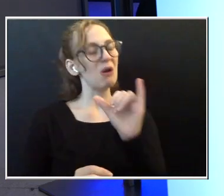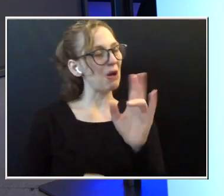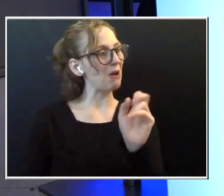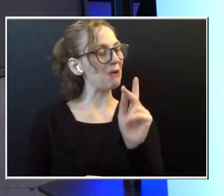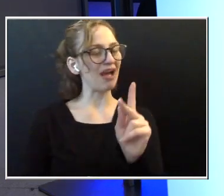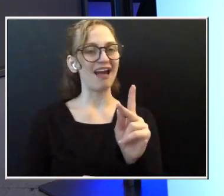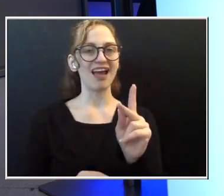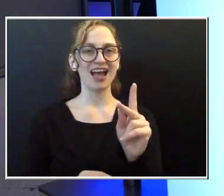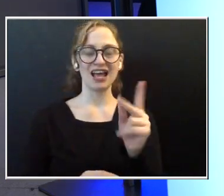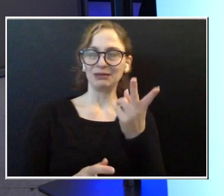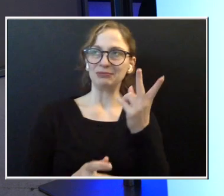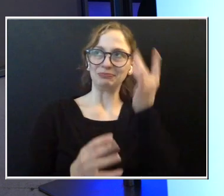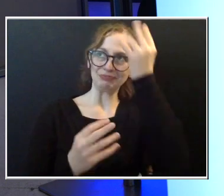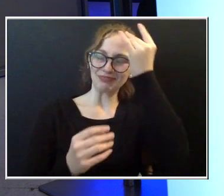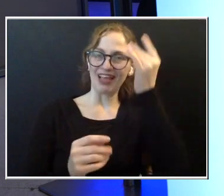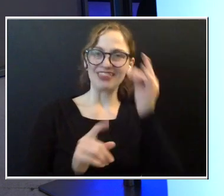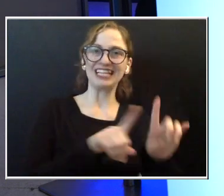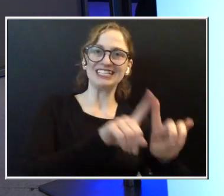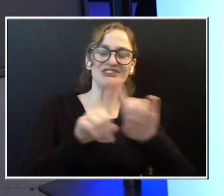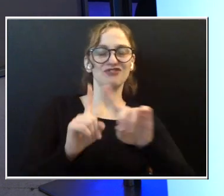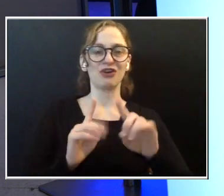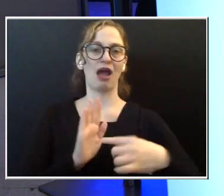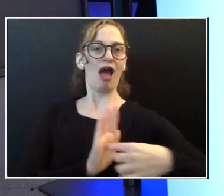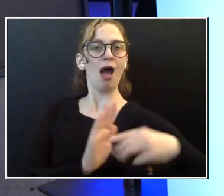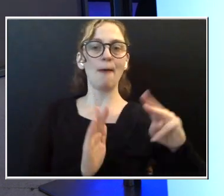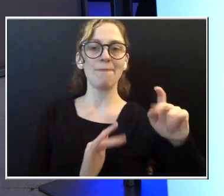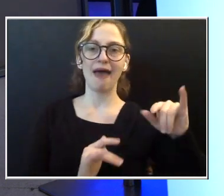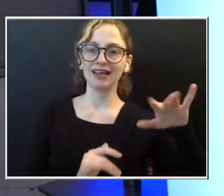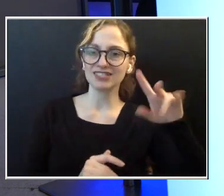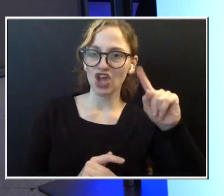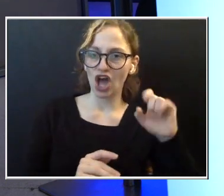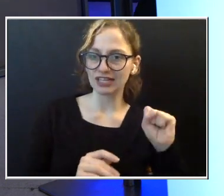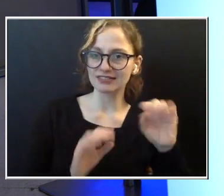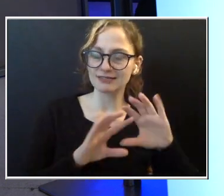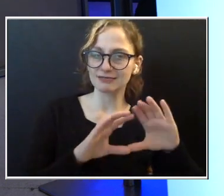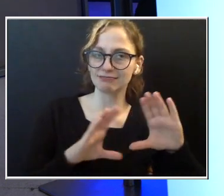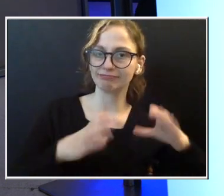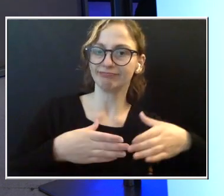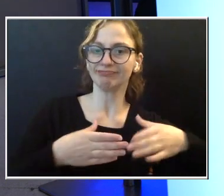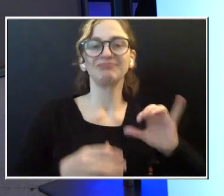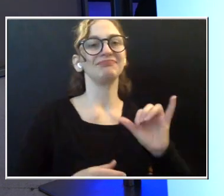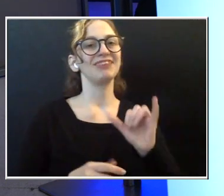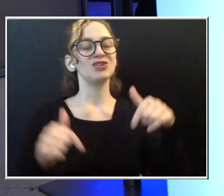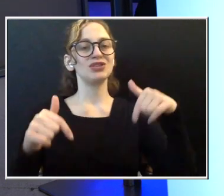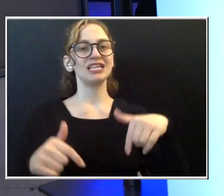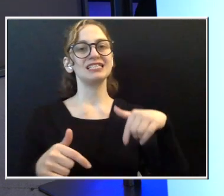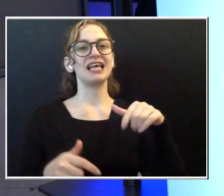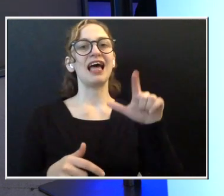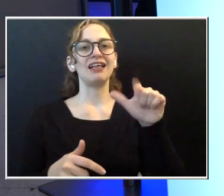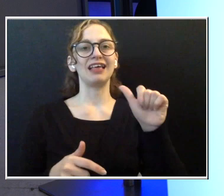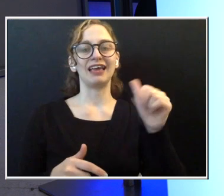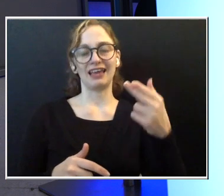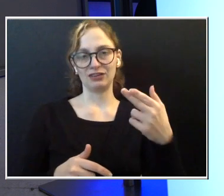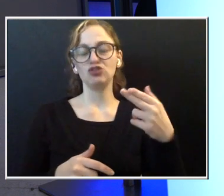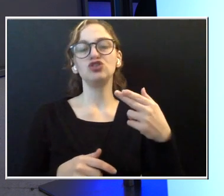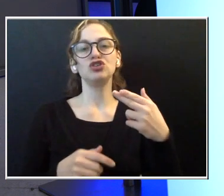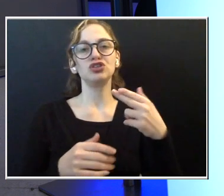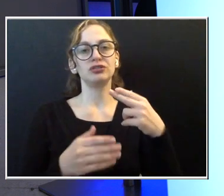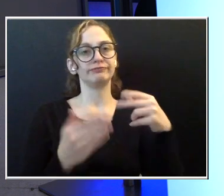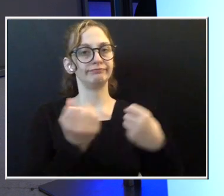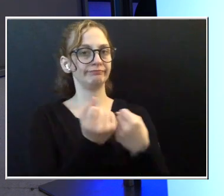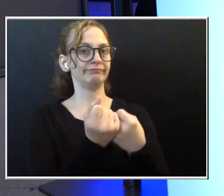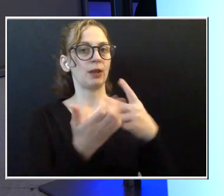know, Steve. Can't quite say it like I'll be in trouble after this. So Dr. Salate, this is an NIH-funded program giving the medical center and its partners more than